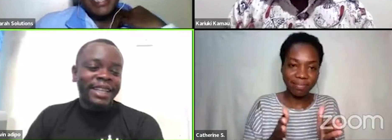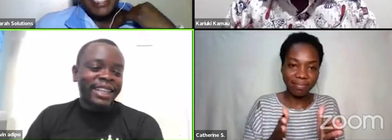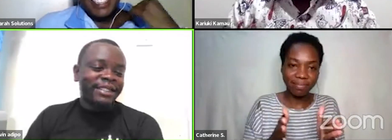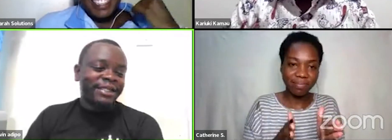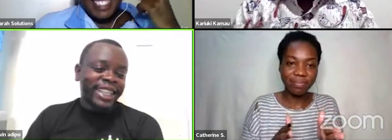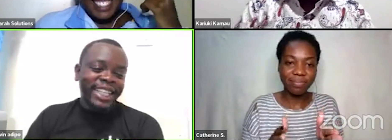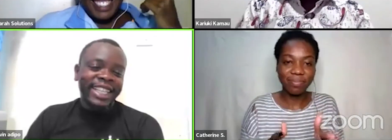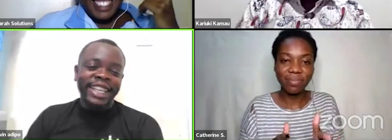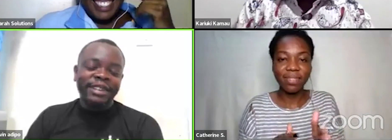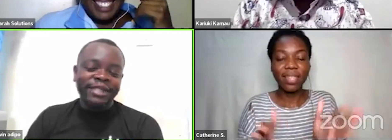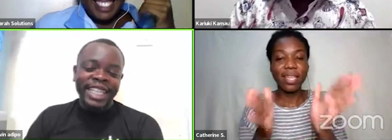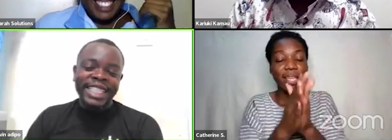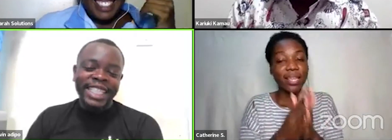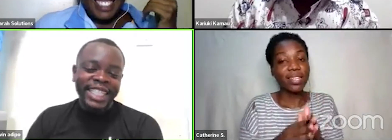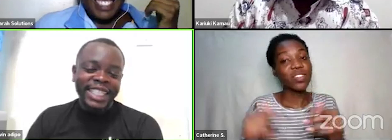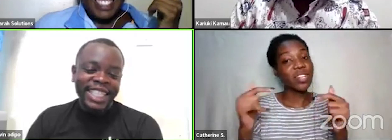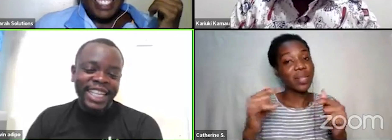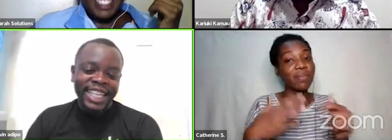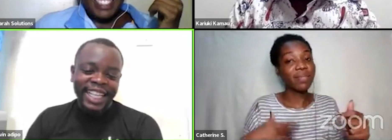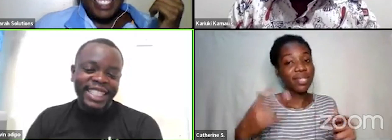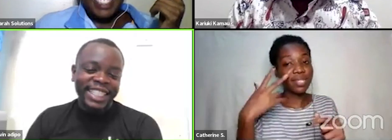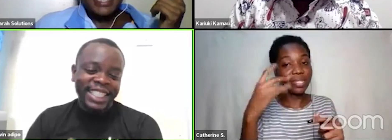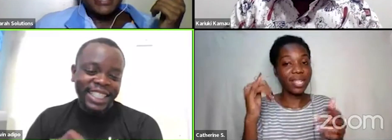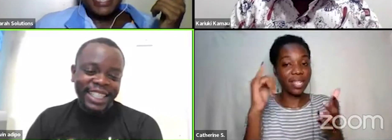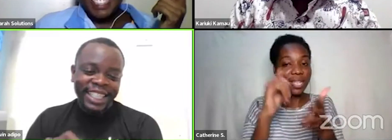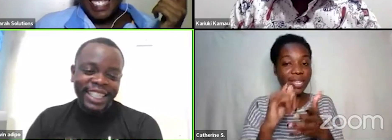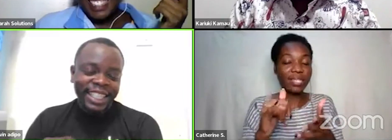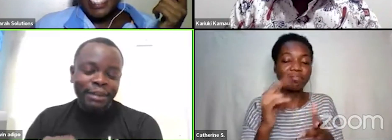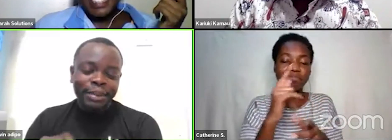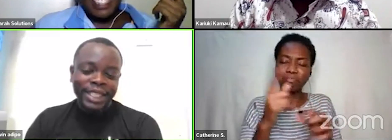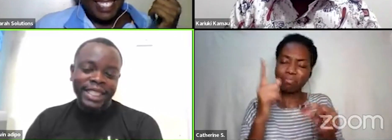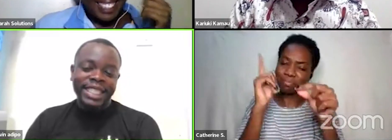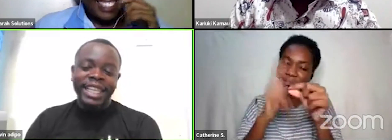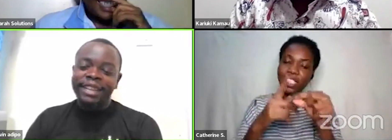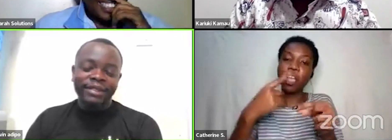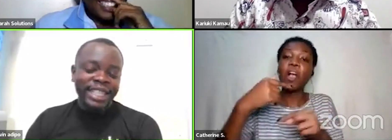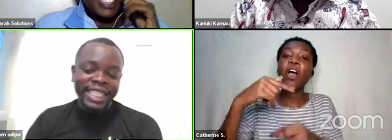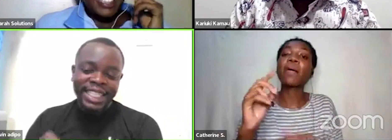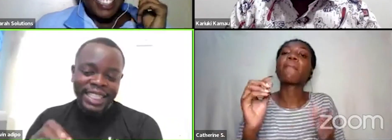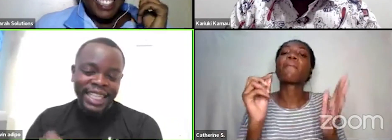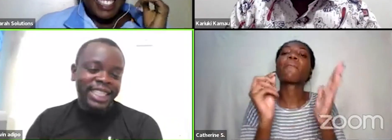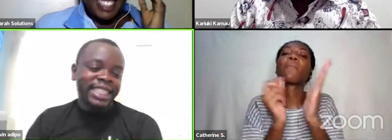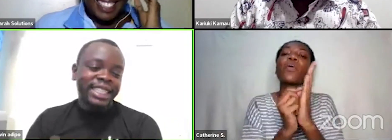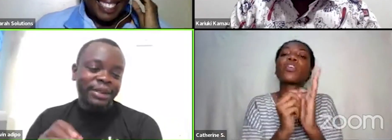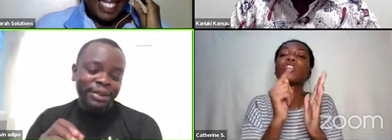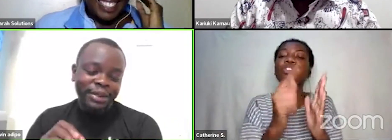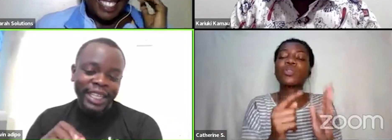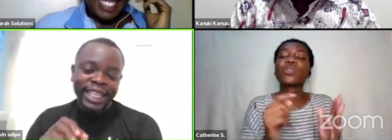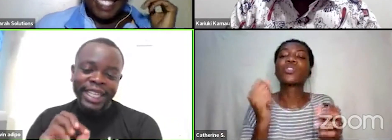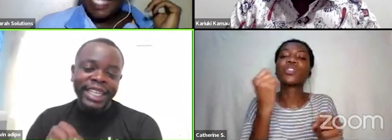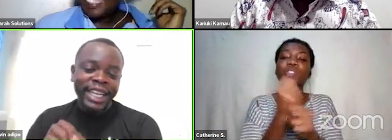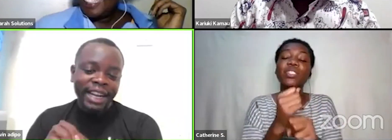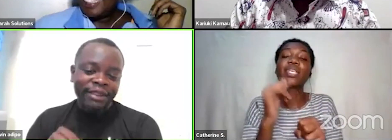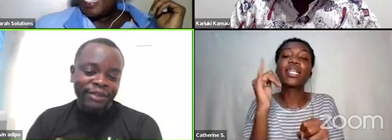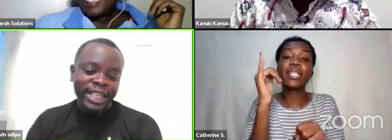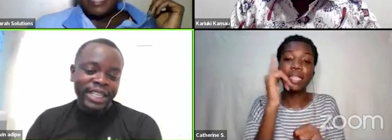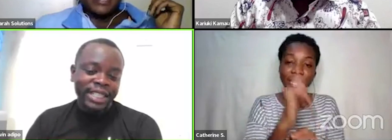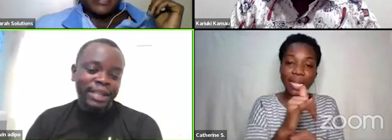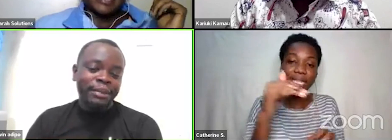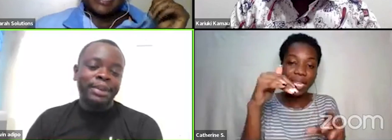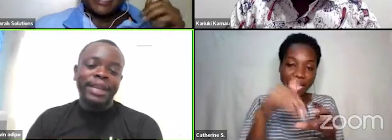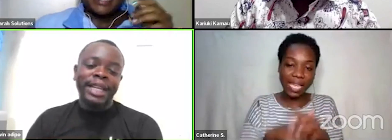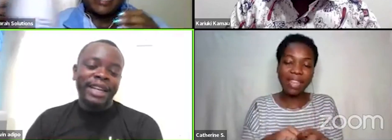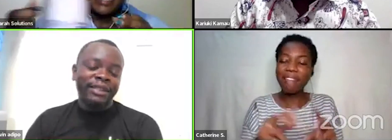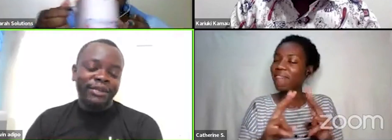Today, I believe you've just hit the right points, like you've just done it in a